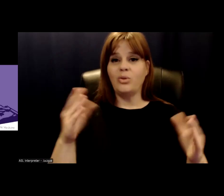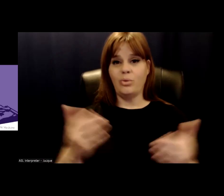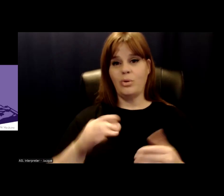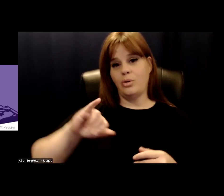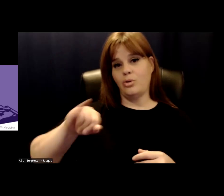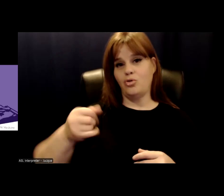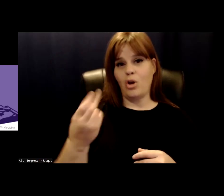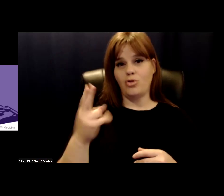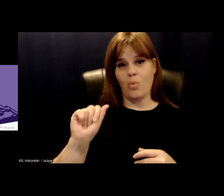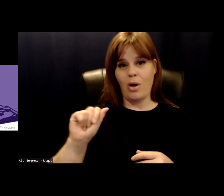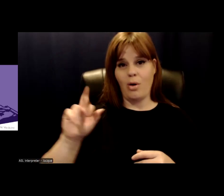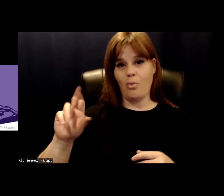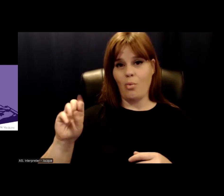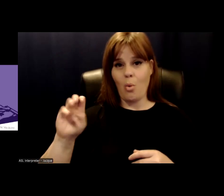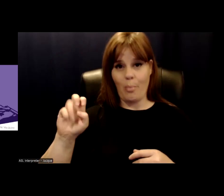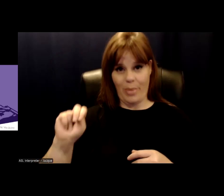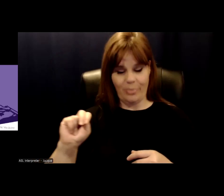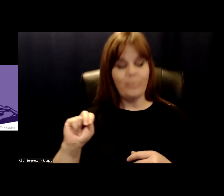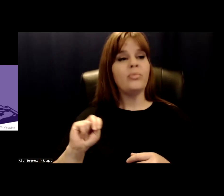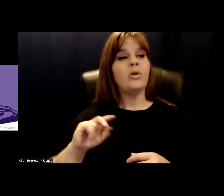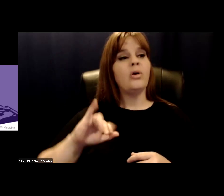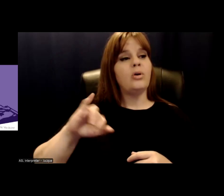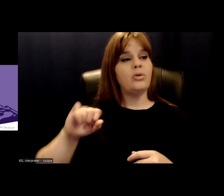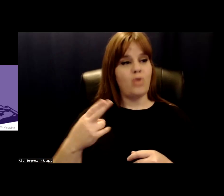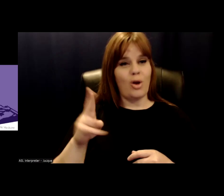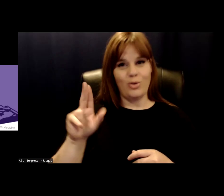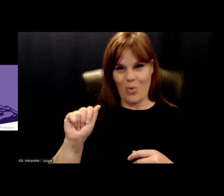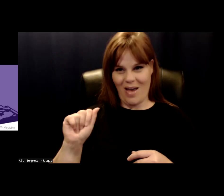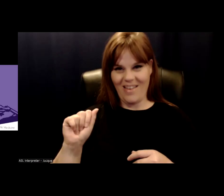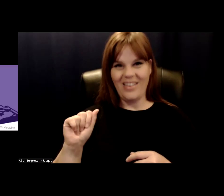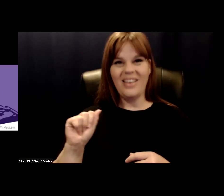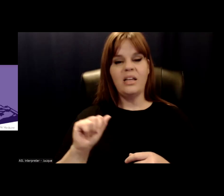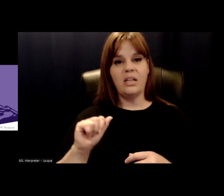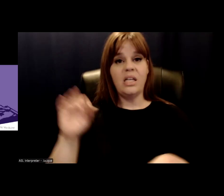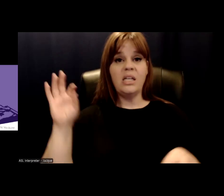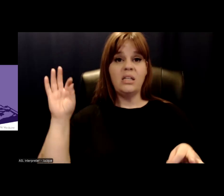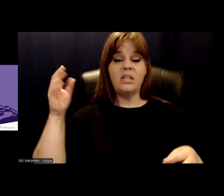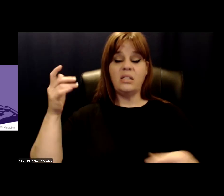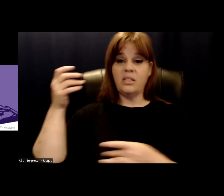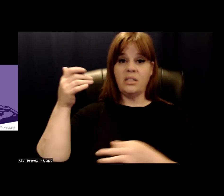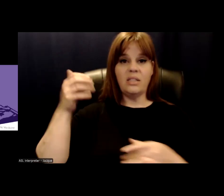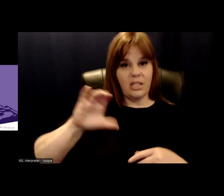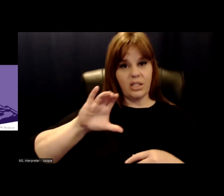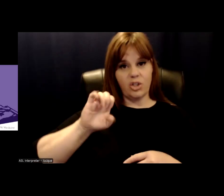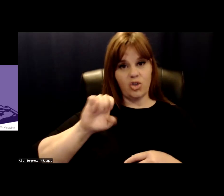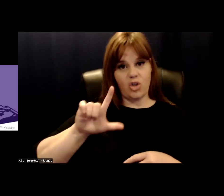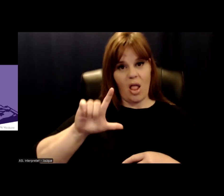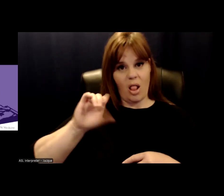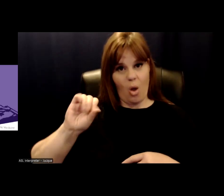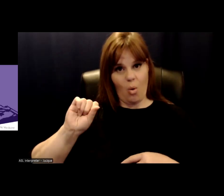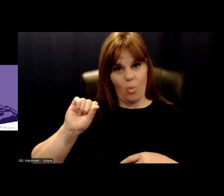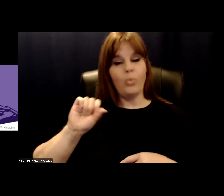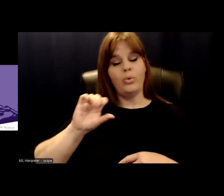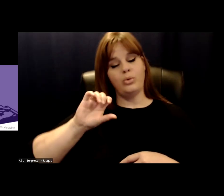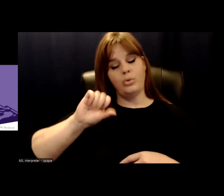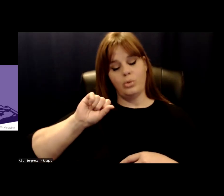Roman. Joshua is a cello soloist and composer. This was just the beginning.